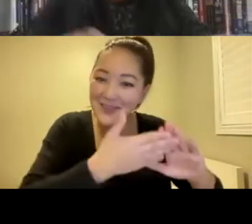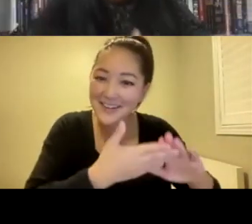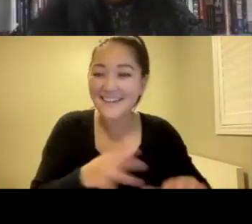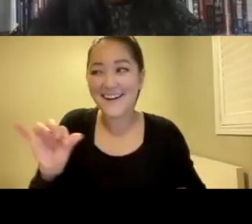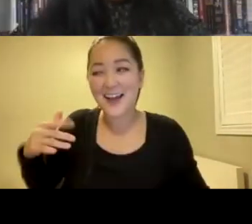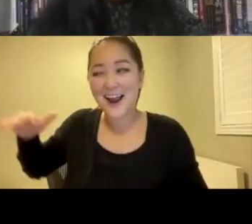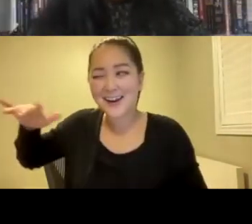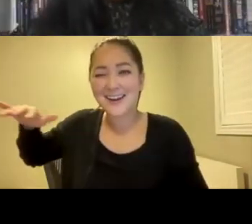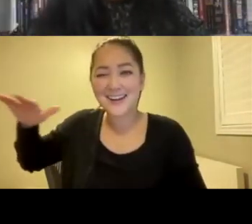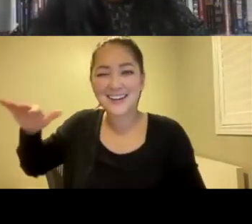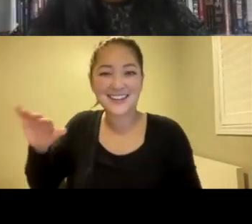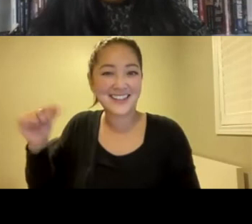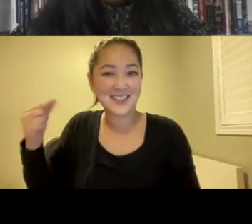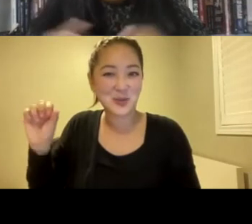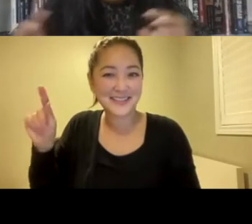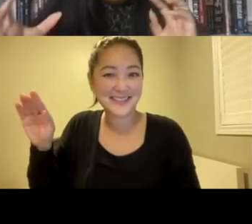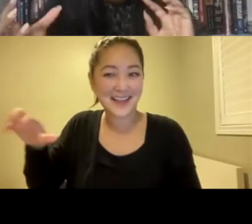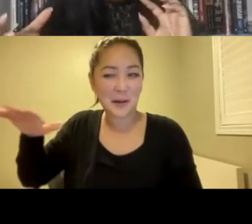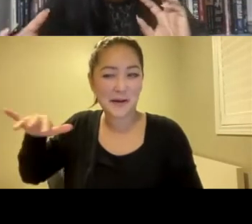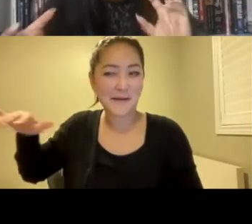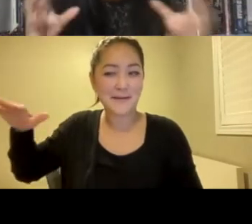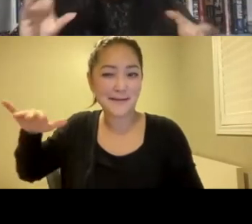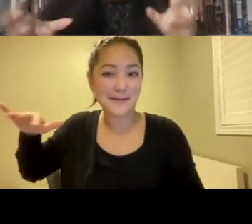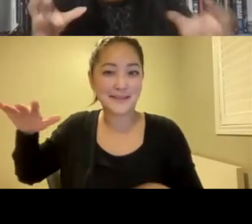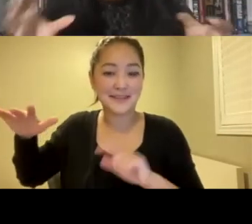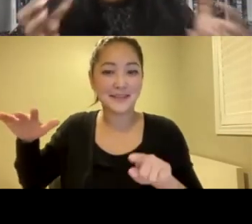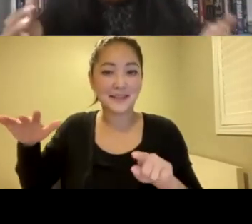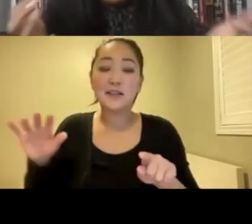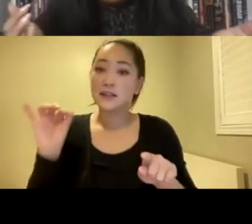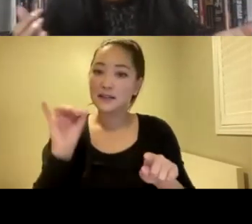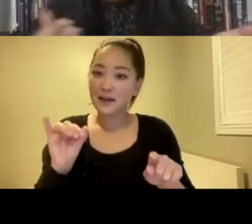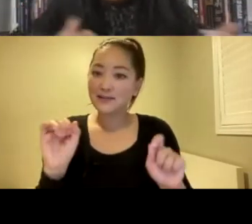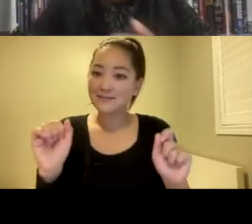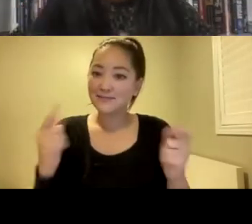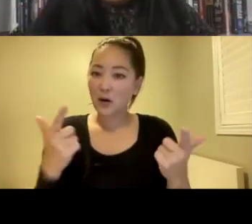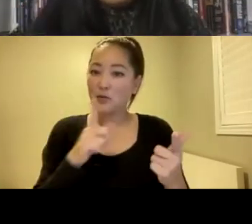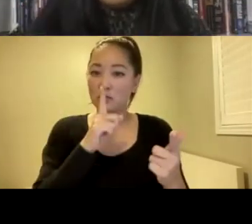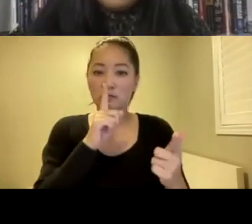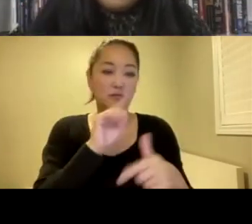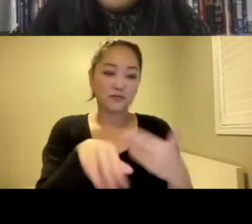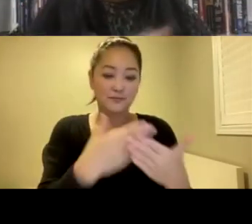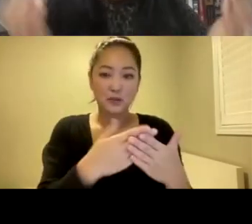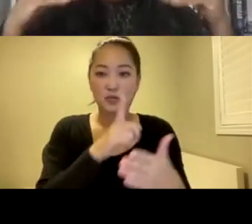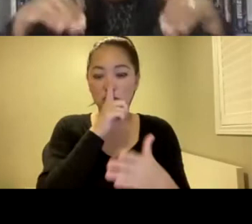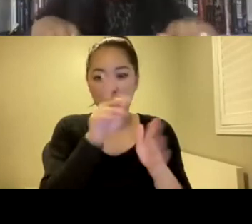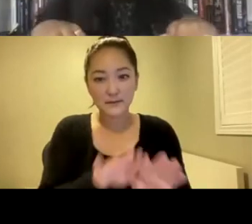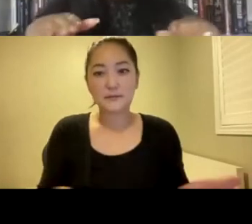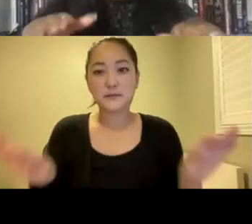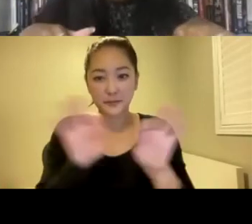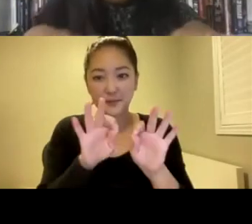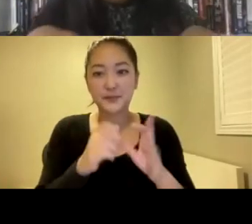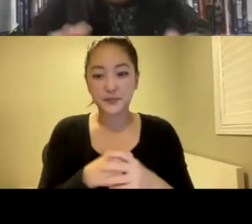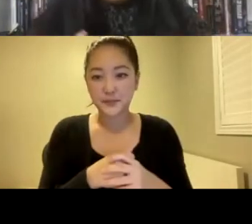manifesting, so you know, that's also very important, but